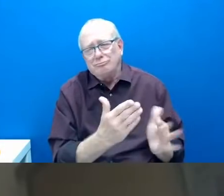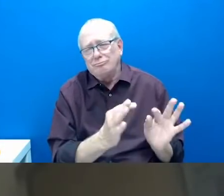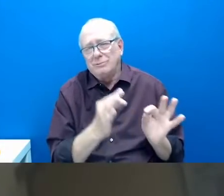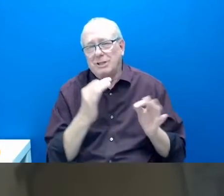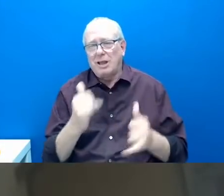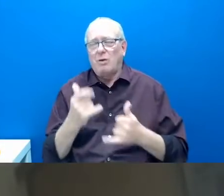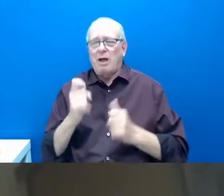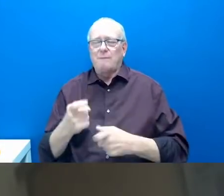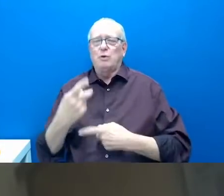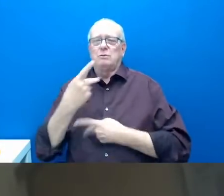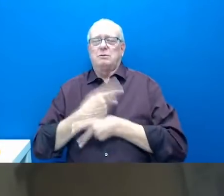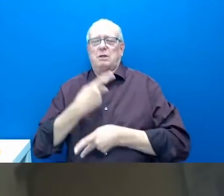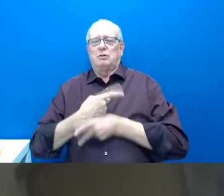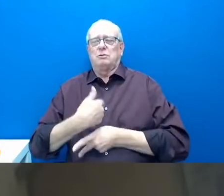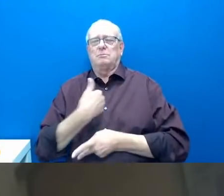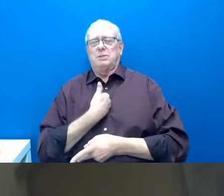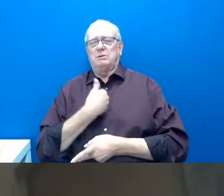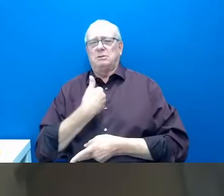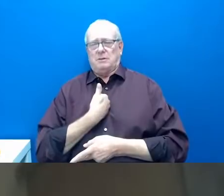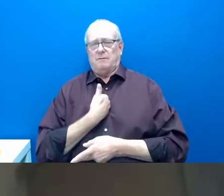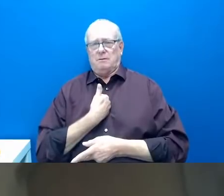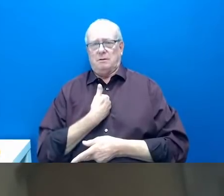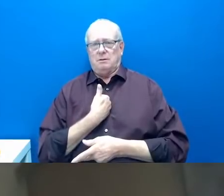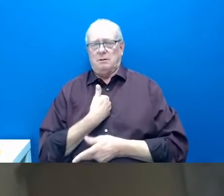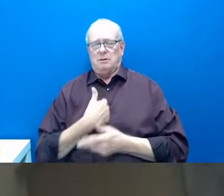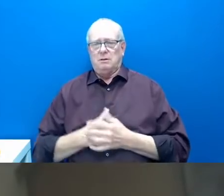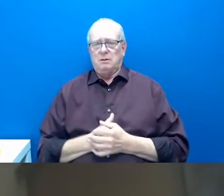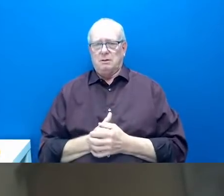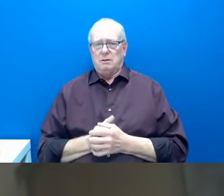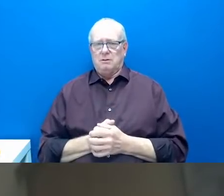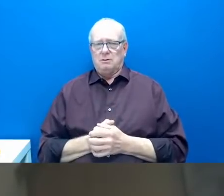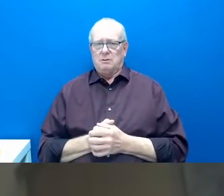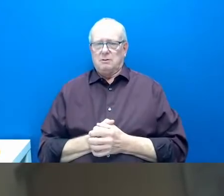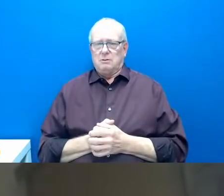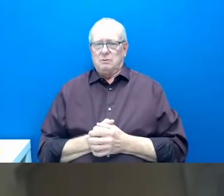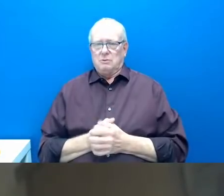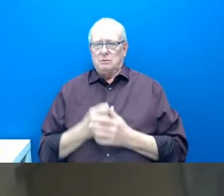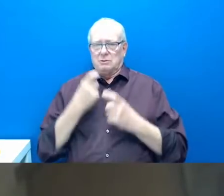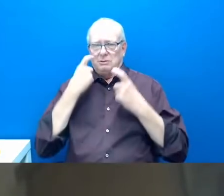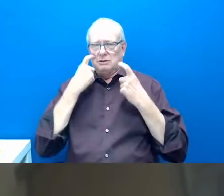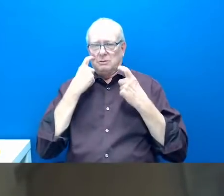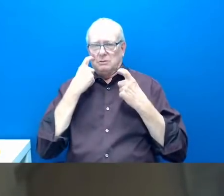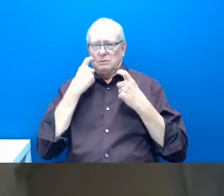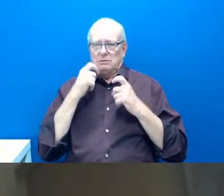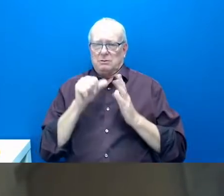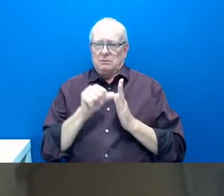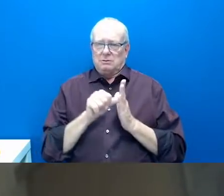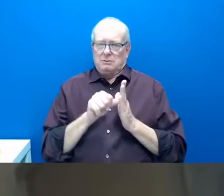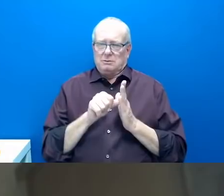And so when it came to having to wait for the surgery,